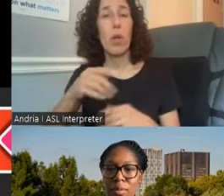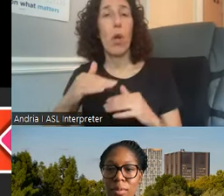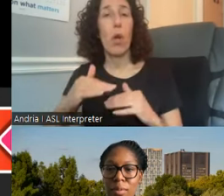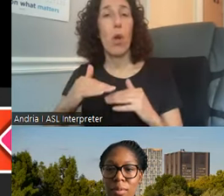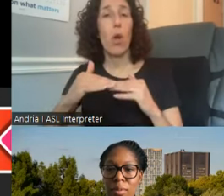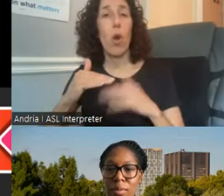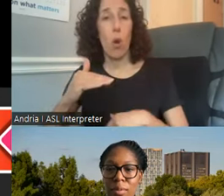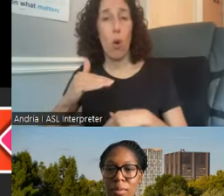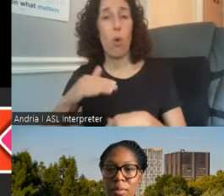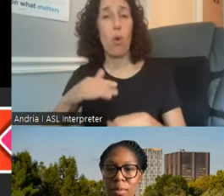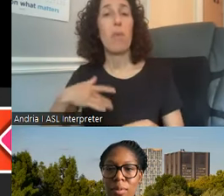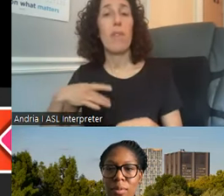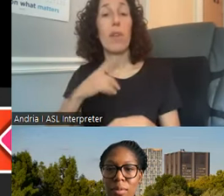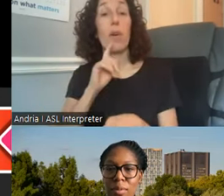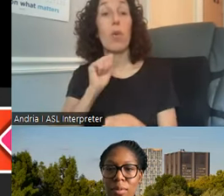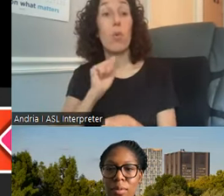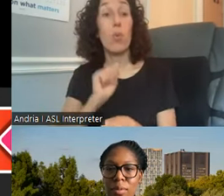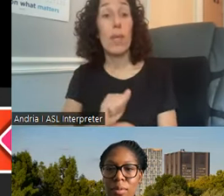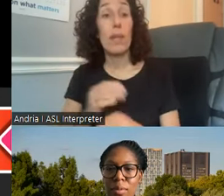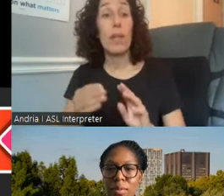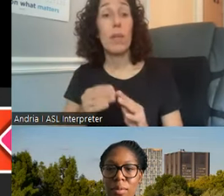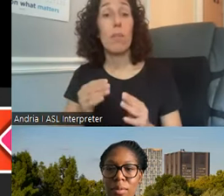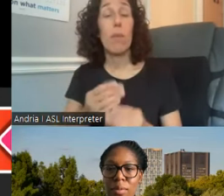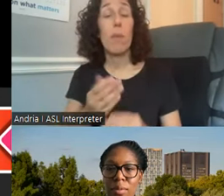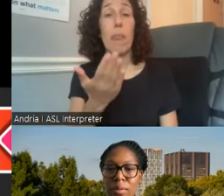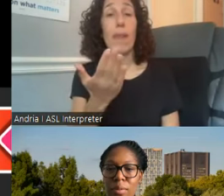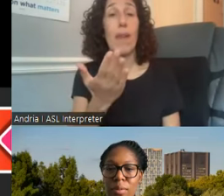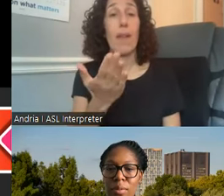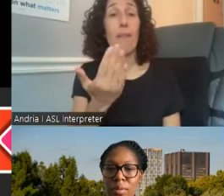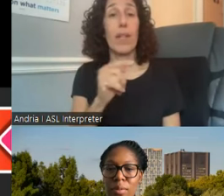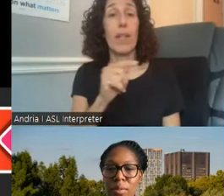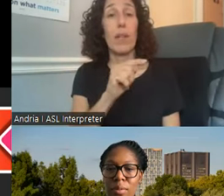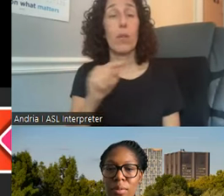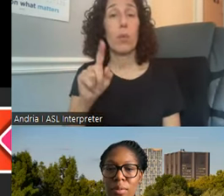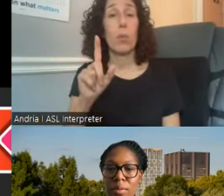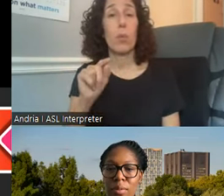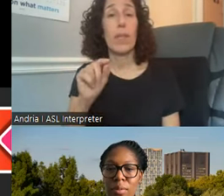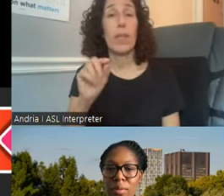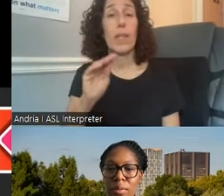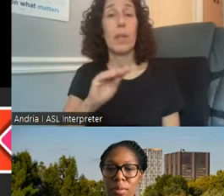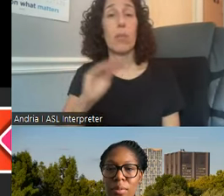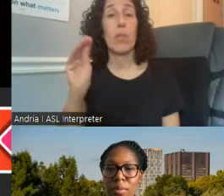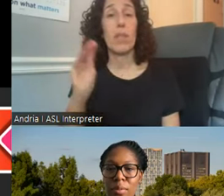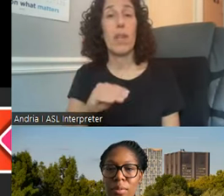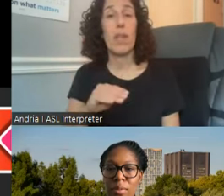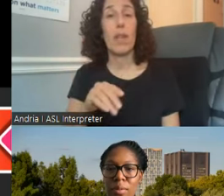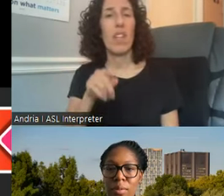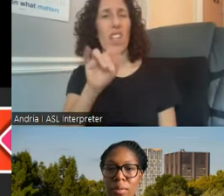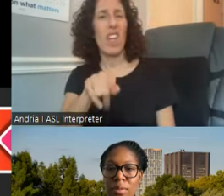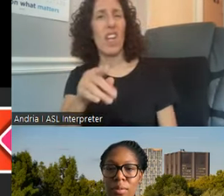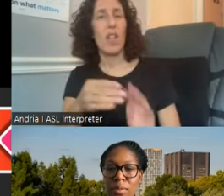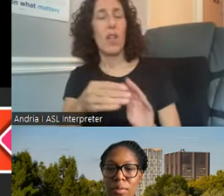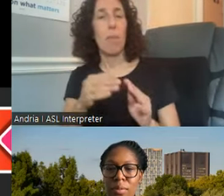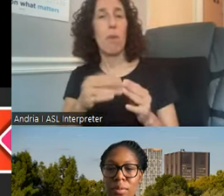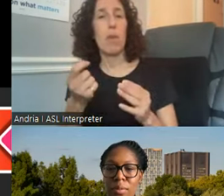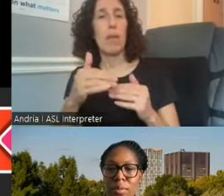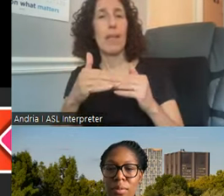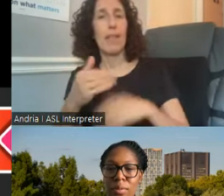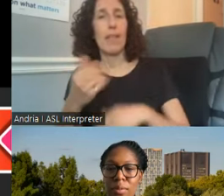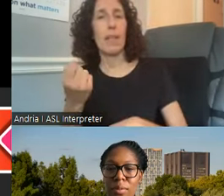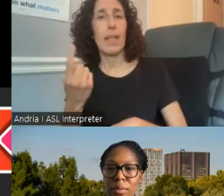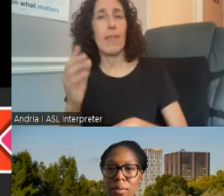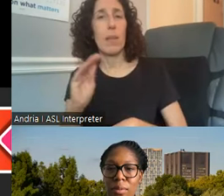to 20%, actually. 1 million is about 11%. So we think it's a little low. And